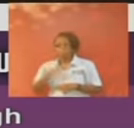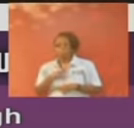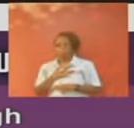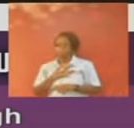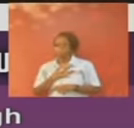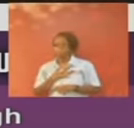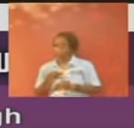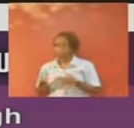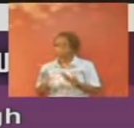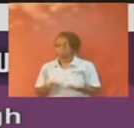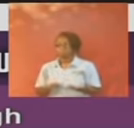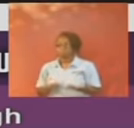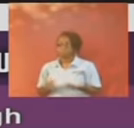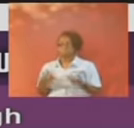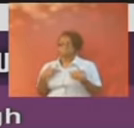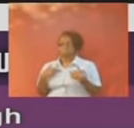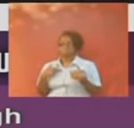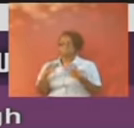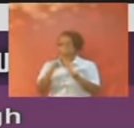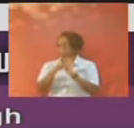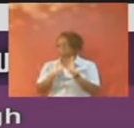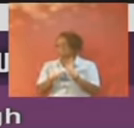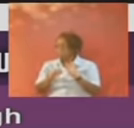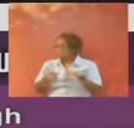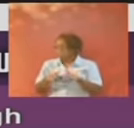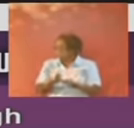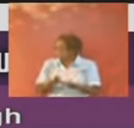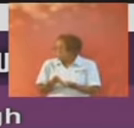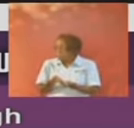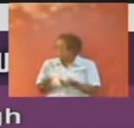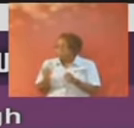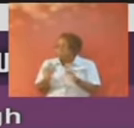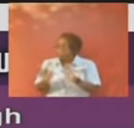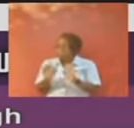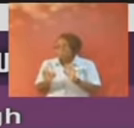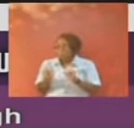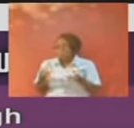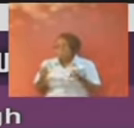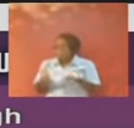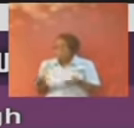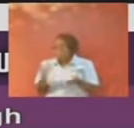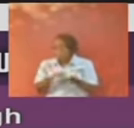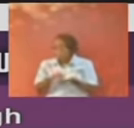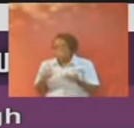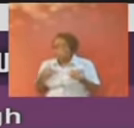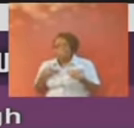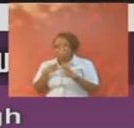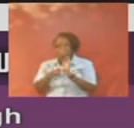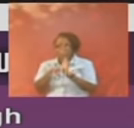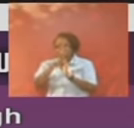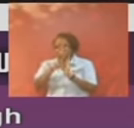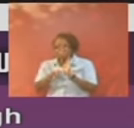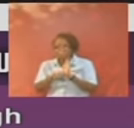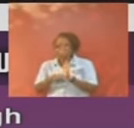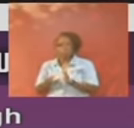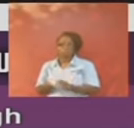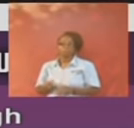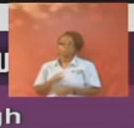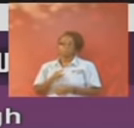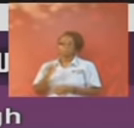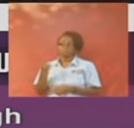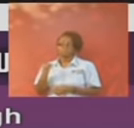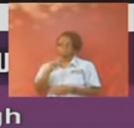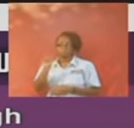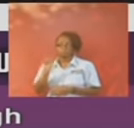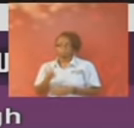treated? And then secondly, are you confident that if there's a surge of cases, there are enough bed spaces in our